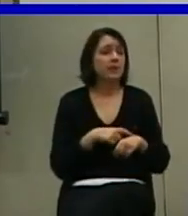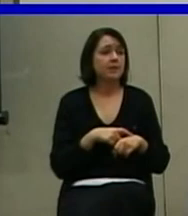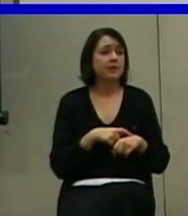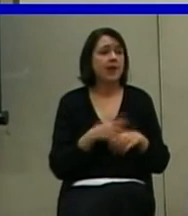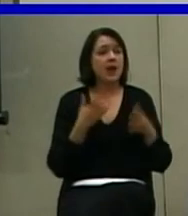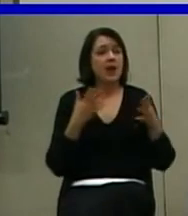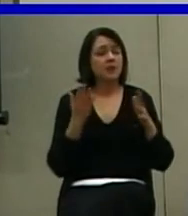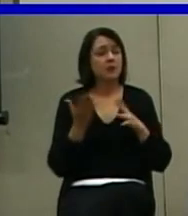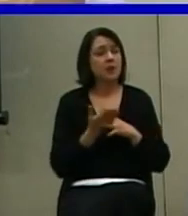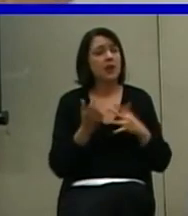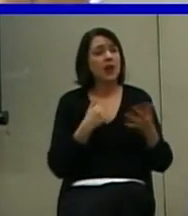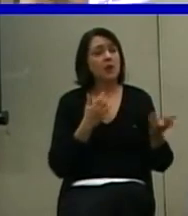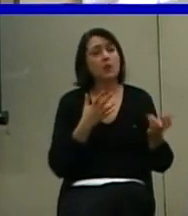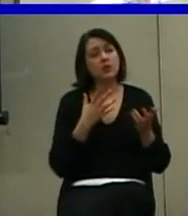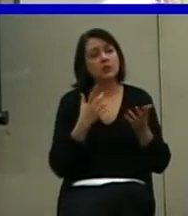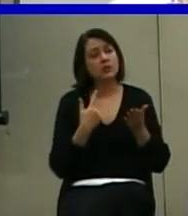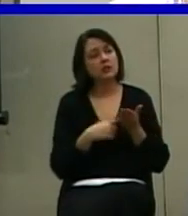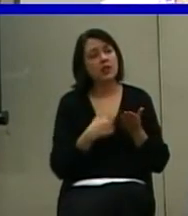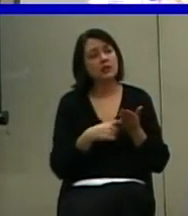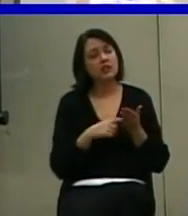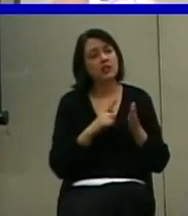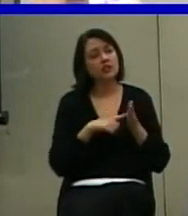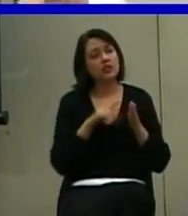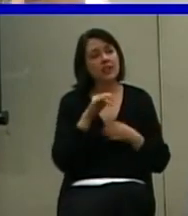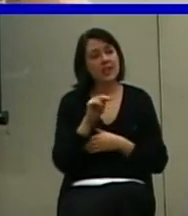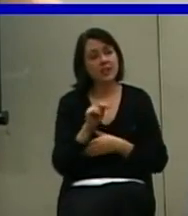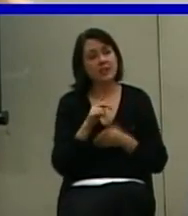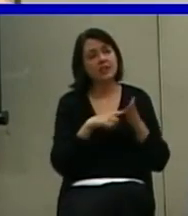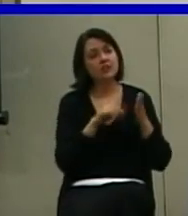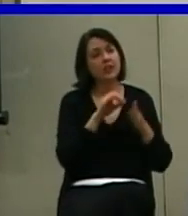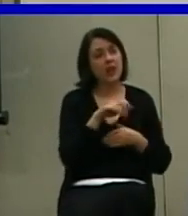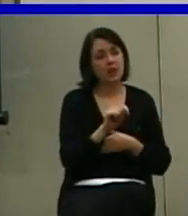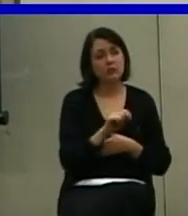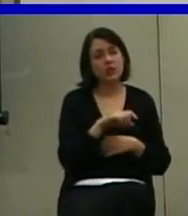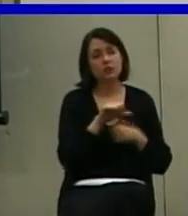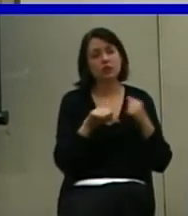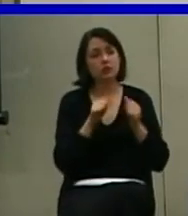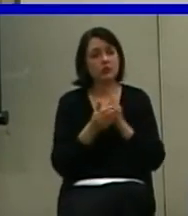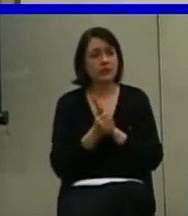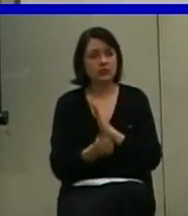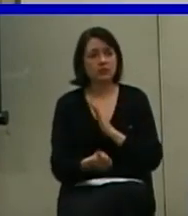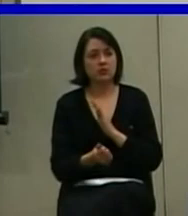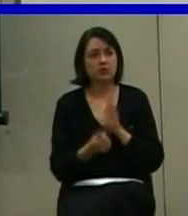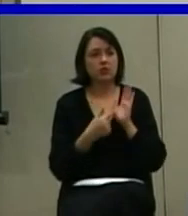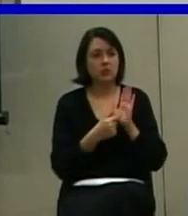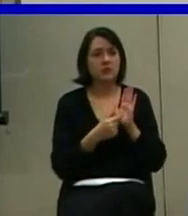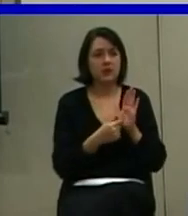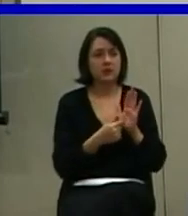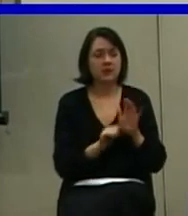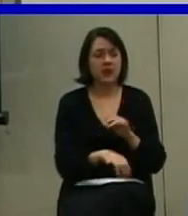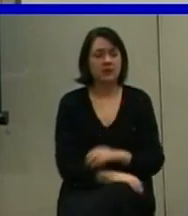after the break, I want to hit on check-in, check-out, and social skills training and show you some examples of those.